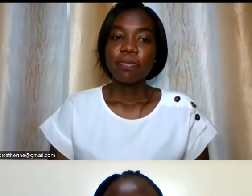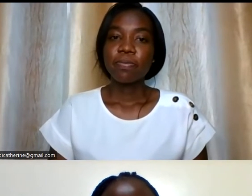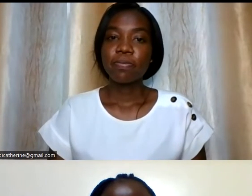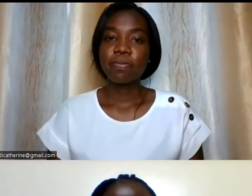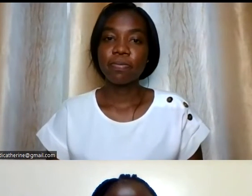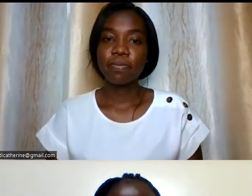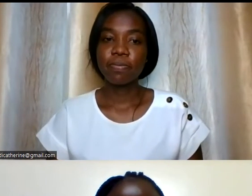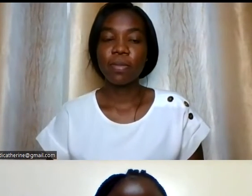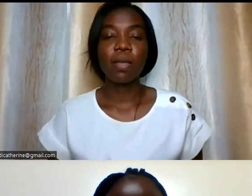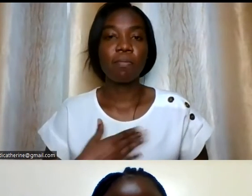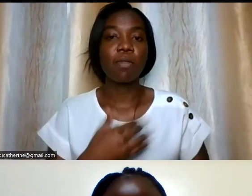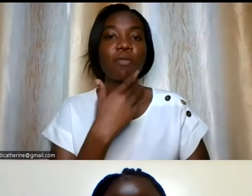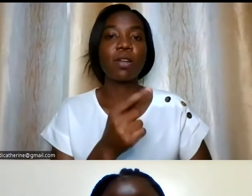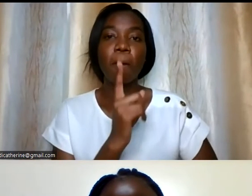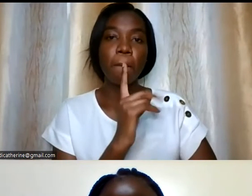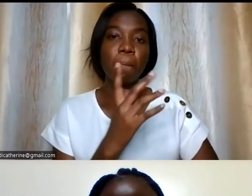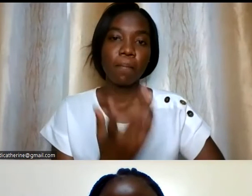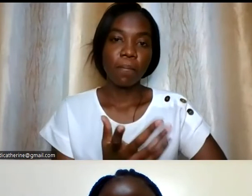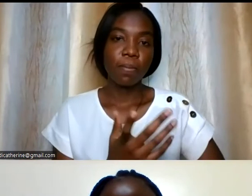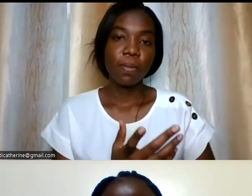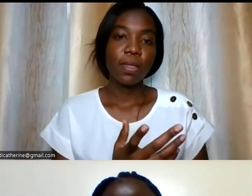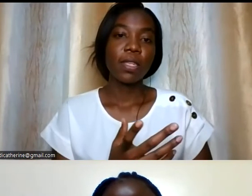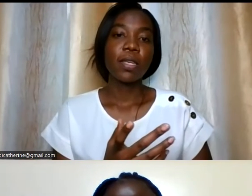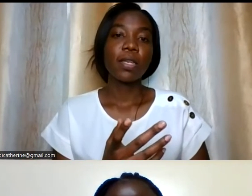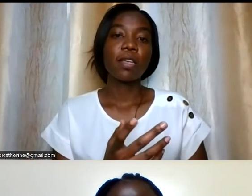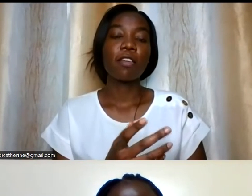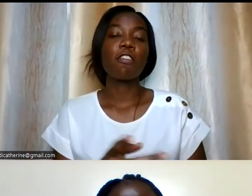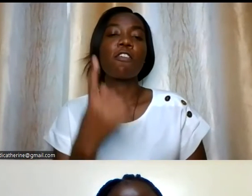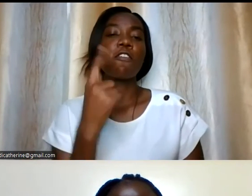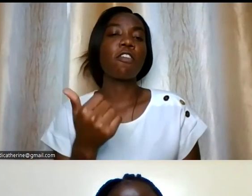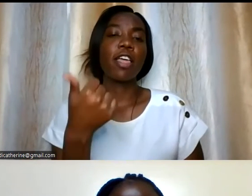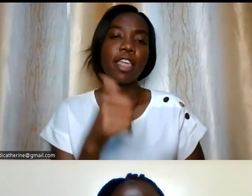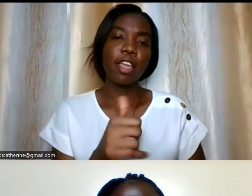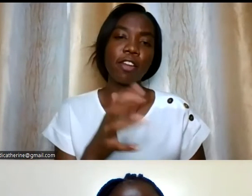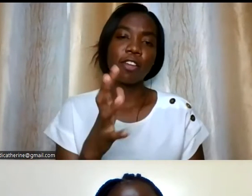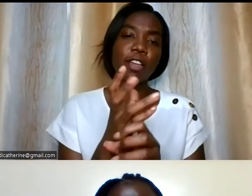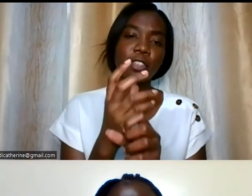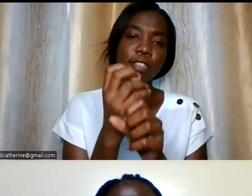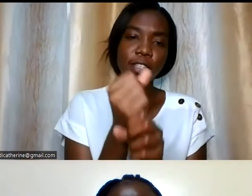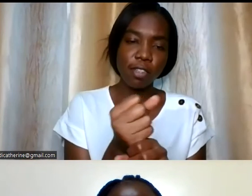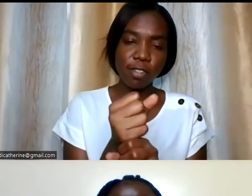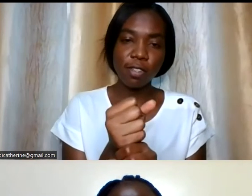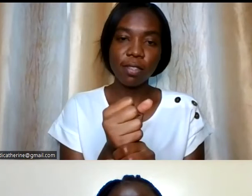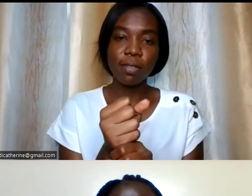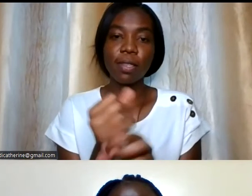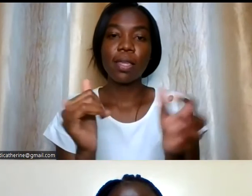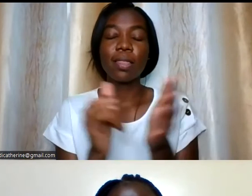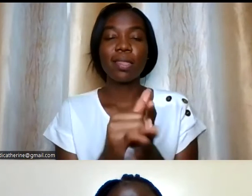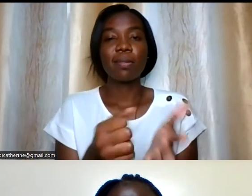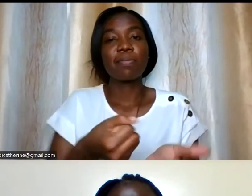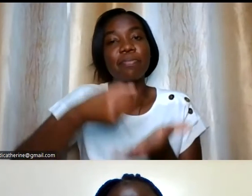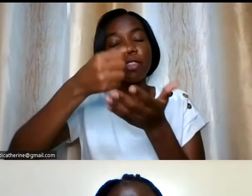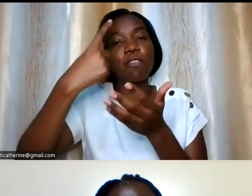Let me say this categorically. For any organization that has not thought about budgeting for a